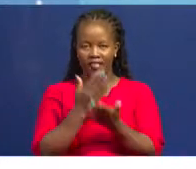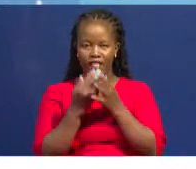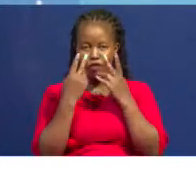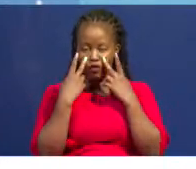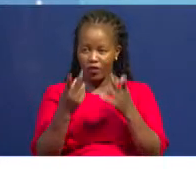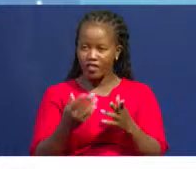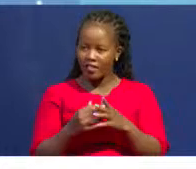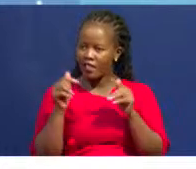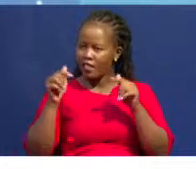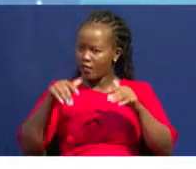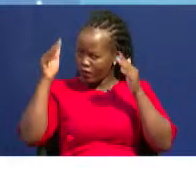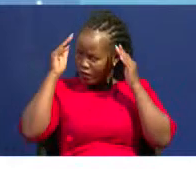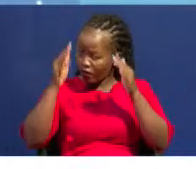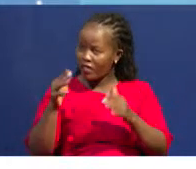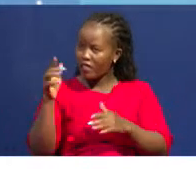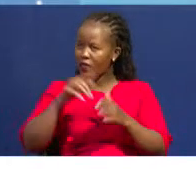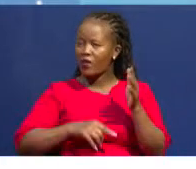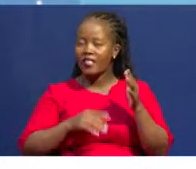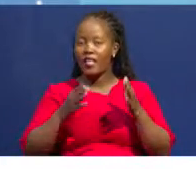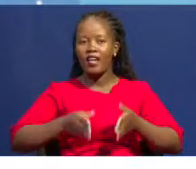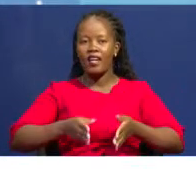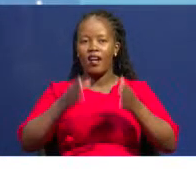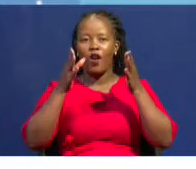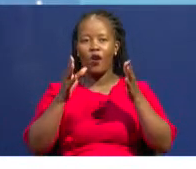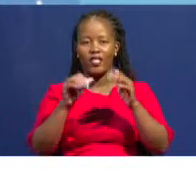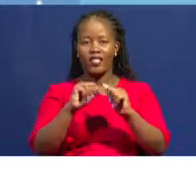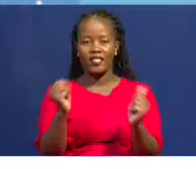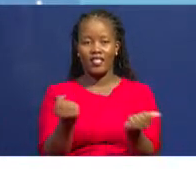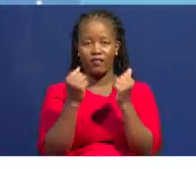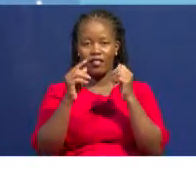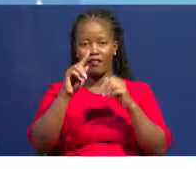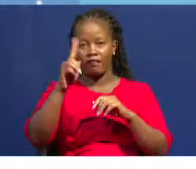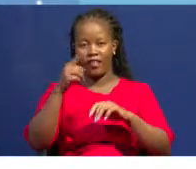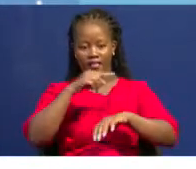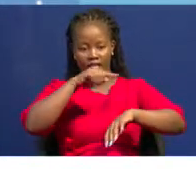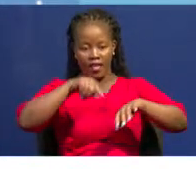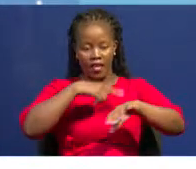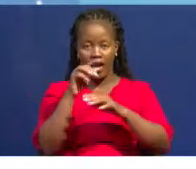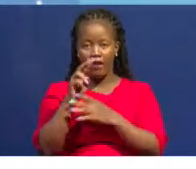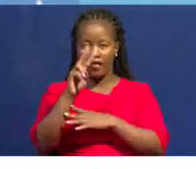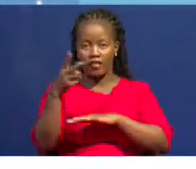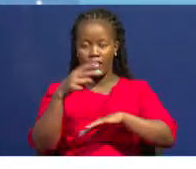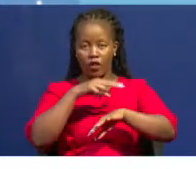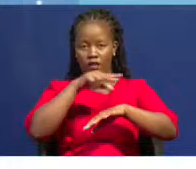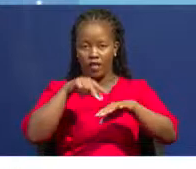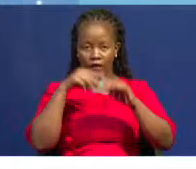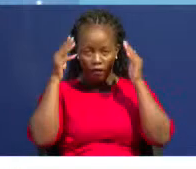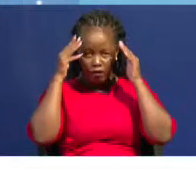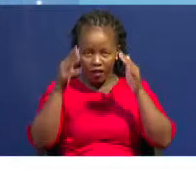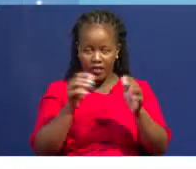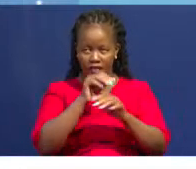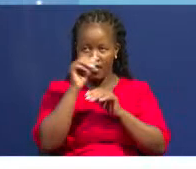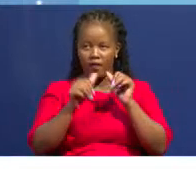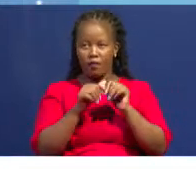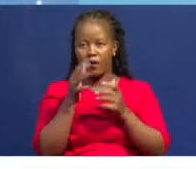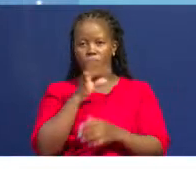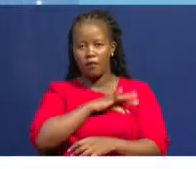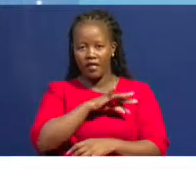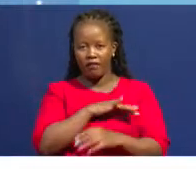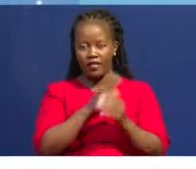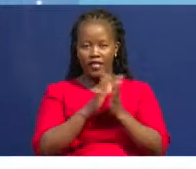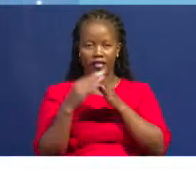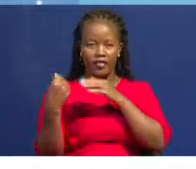are looking at road safety in the first hour, and then the second hour we'll be looking at the gains and some of the challenges